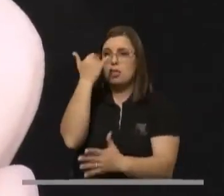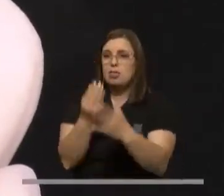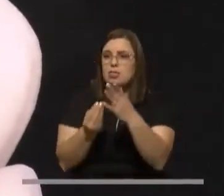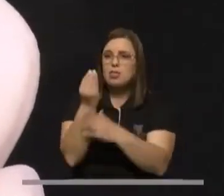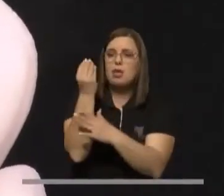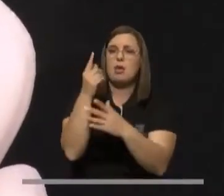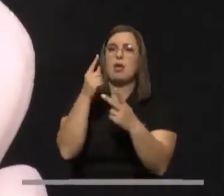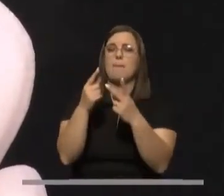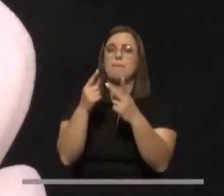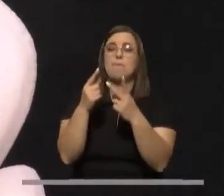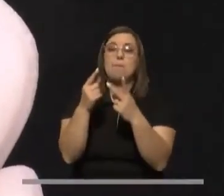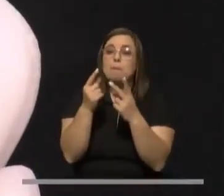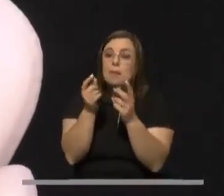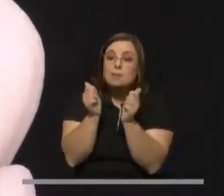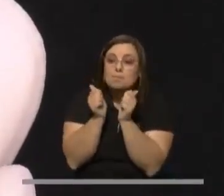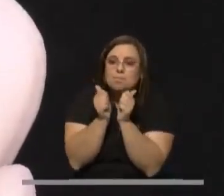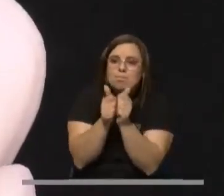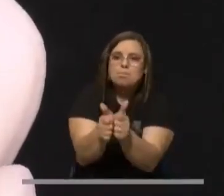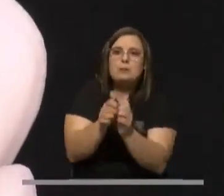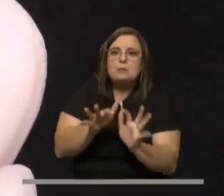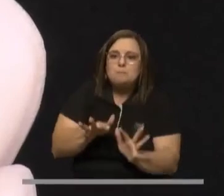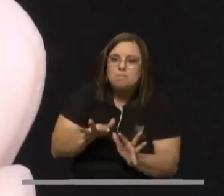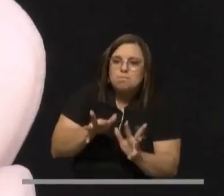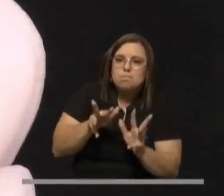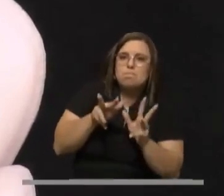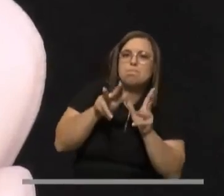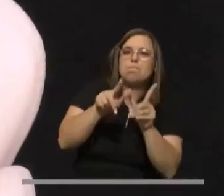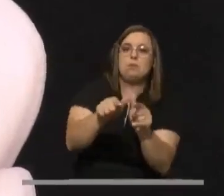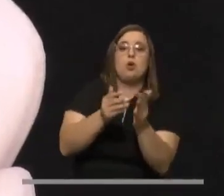talent, innovation, creativity must